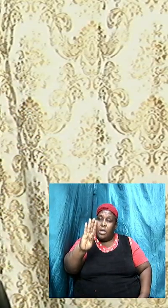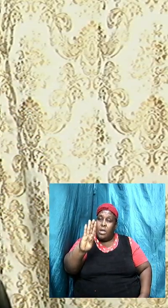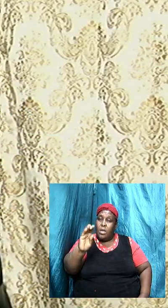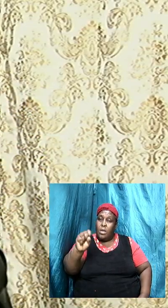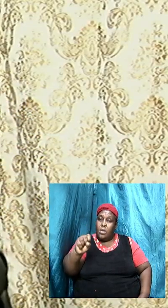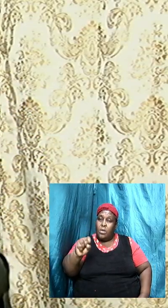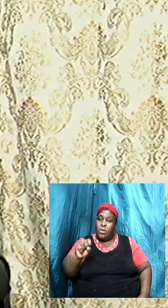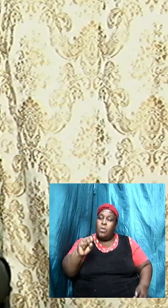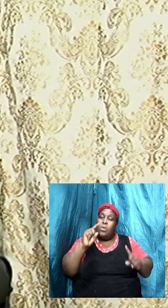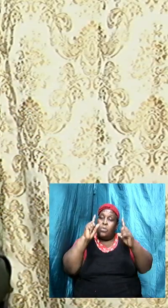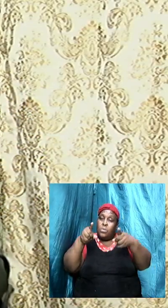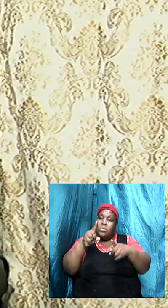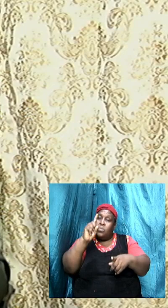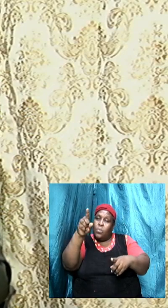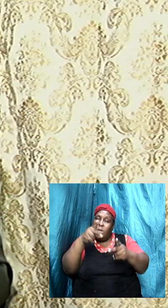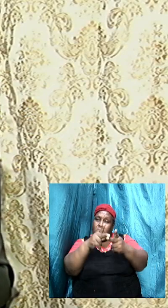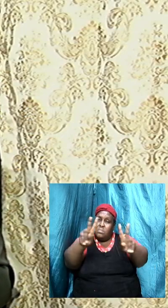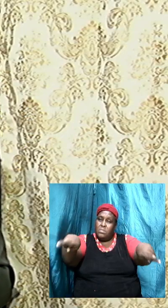to worship.